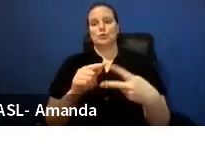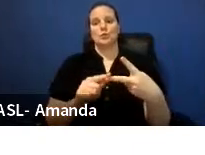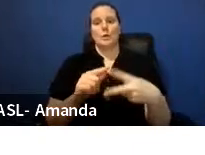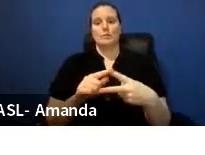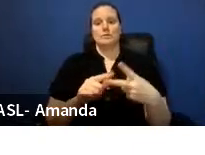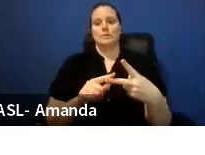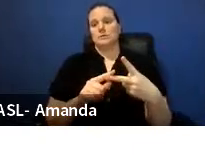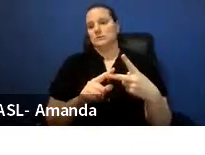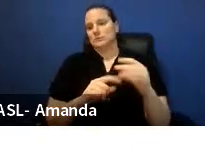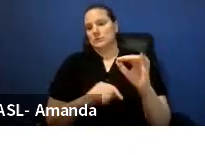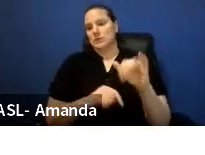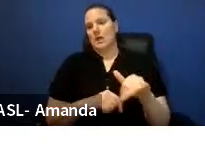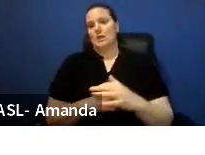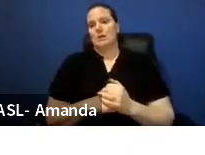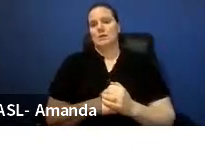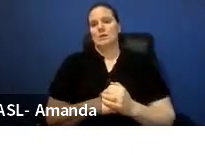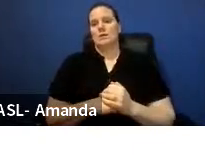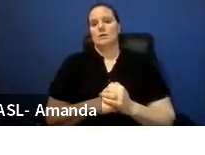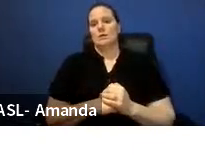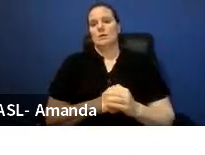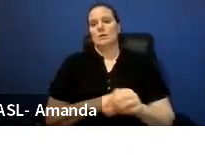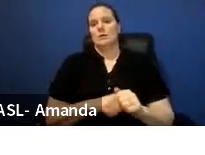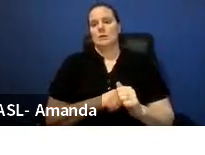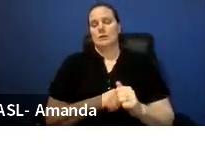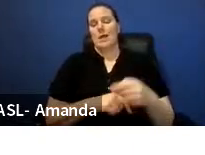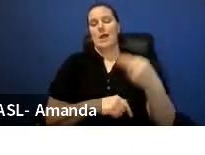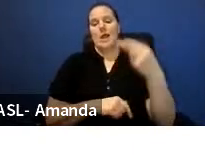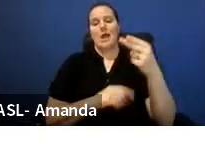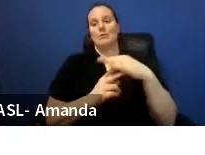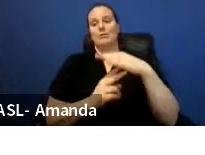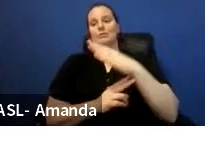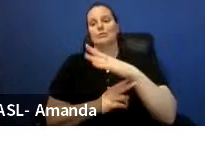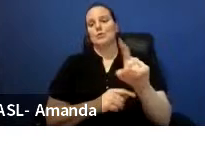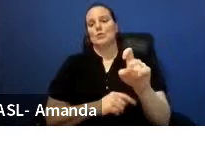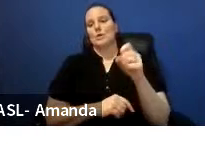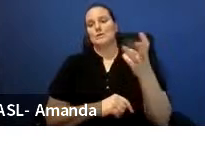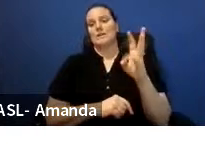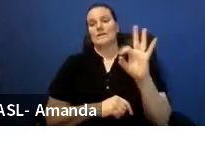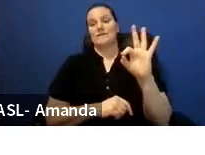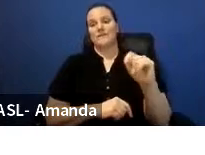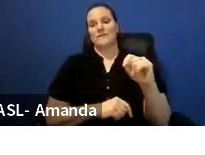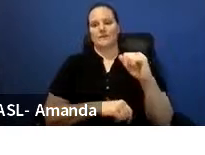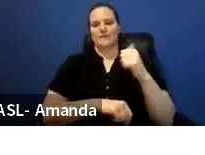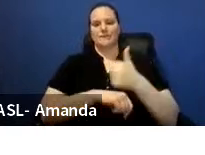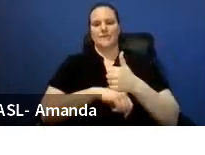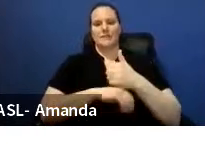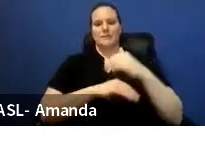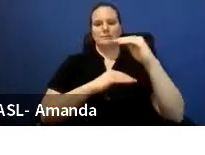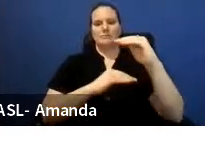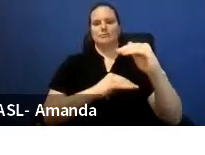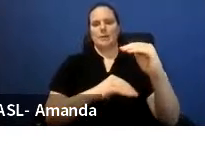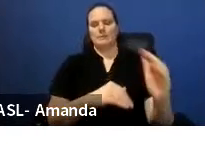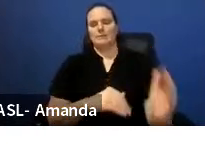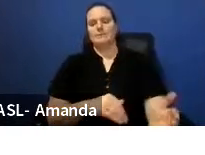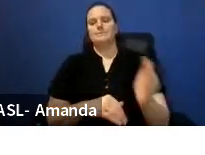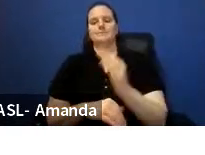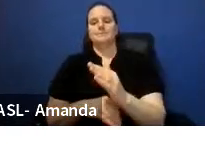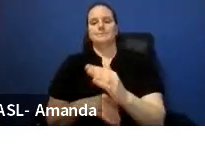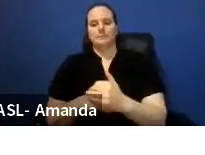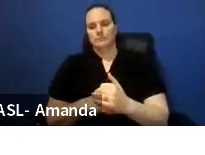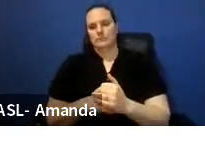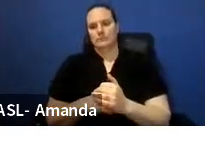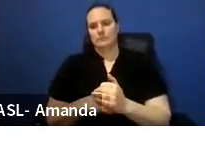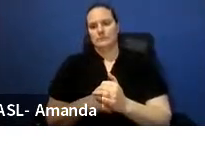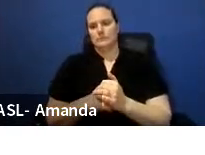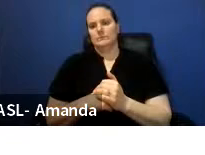now. They're offering the high bridge at 116 feet fixed span, and they're offering the